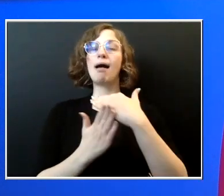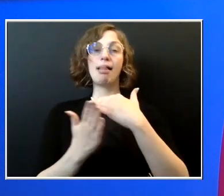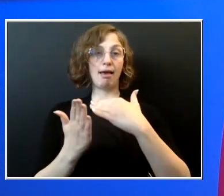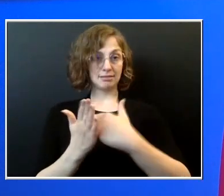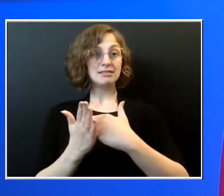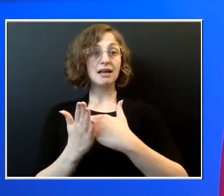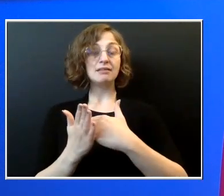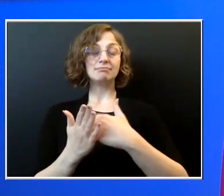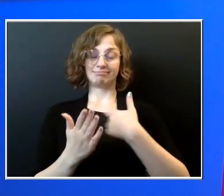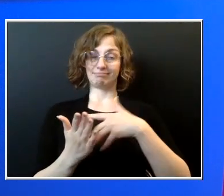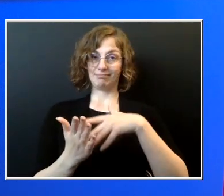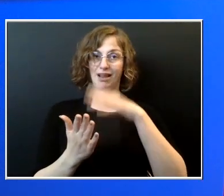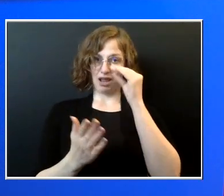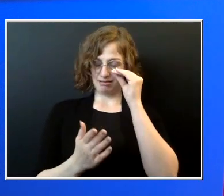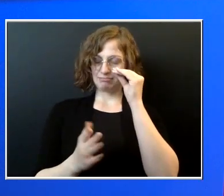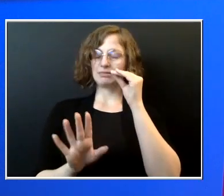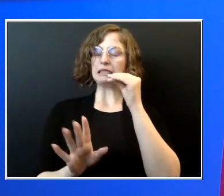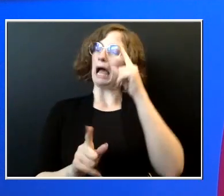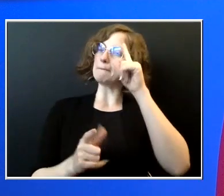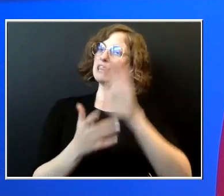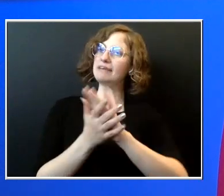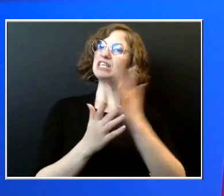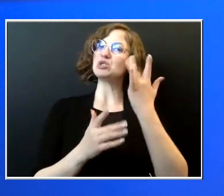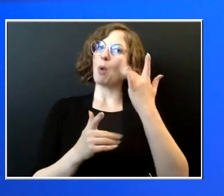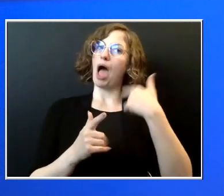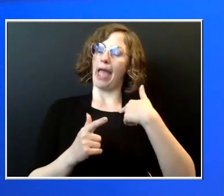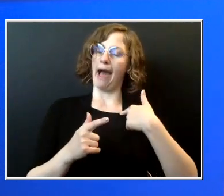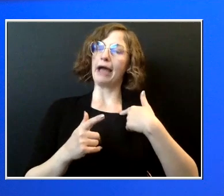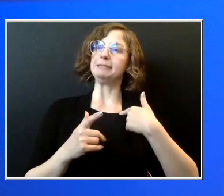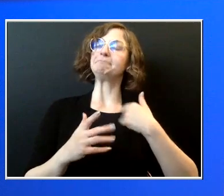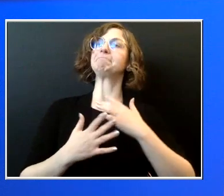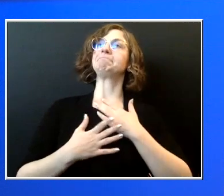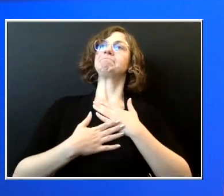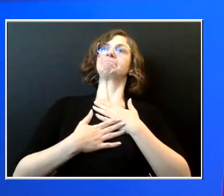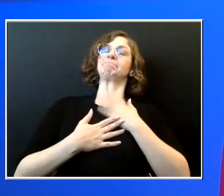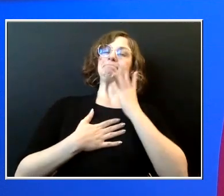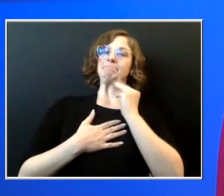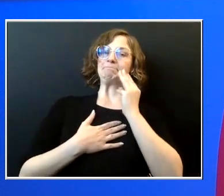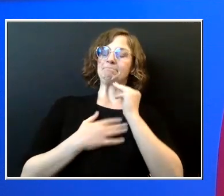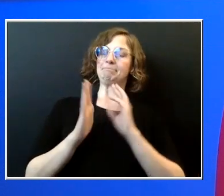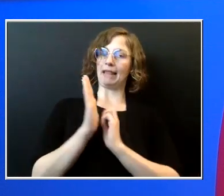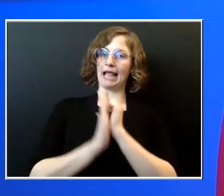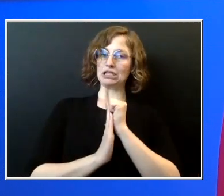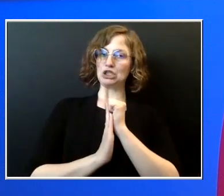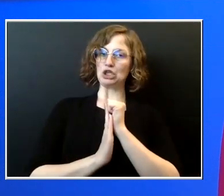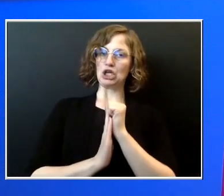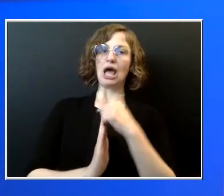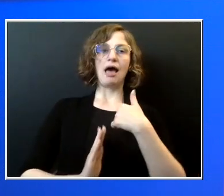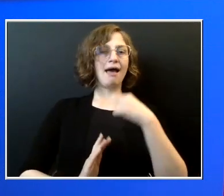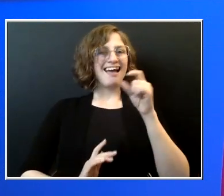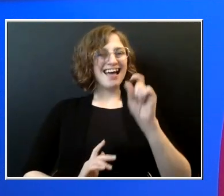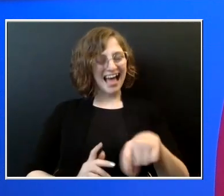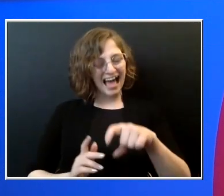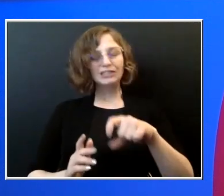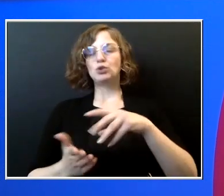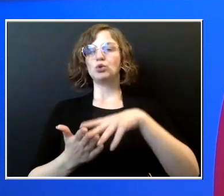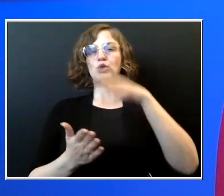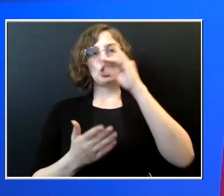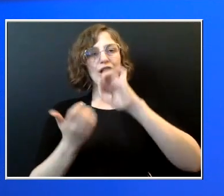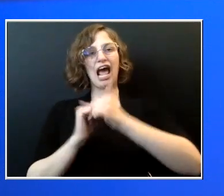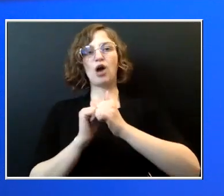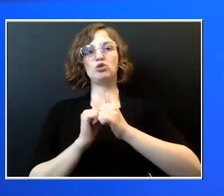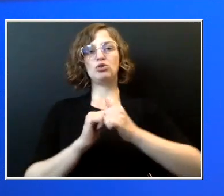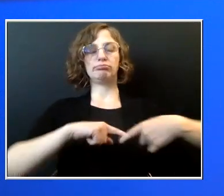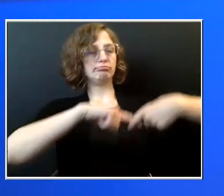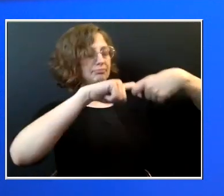is why the cancer came to me. I had to learn how to stop and take care of me. So when I get tired, I